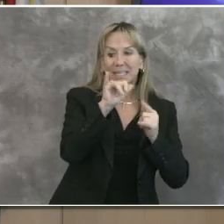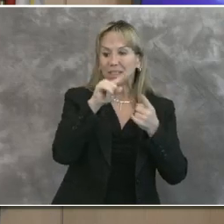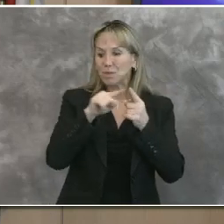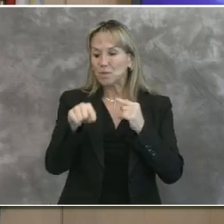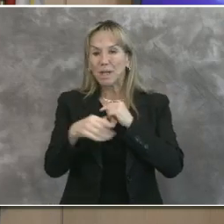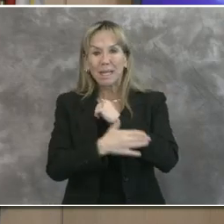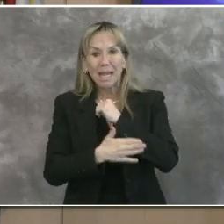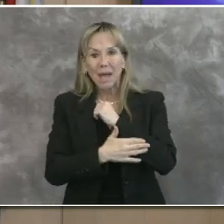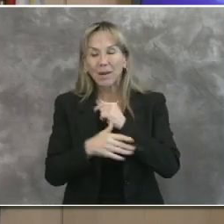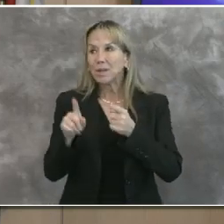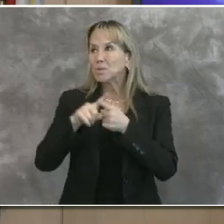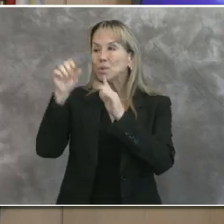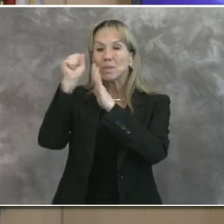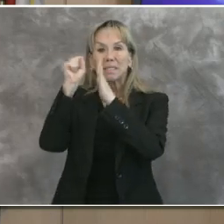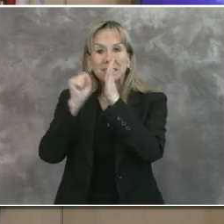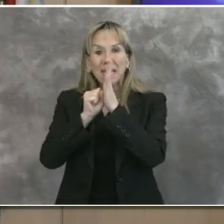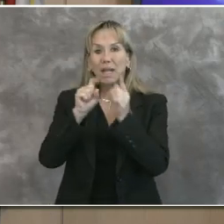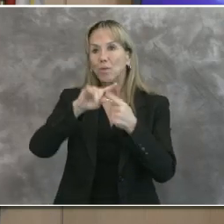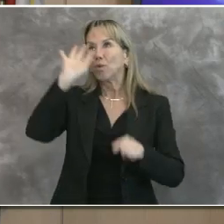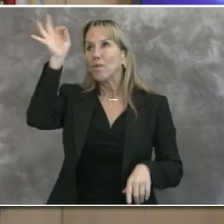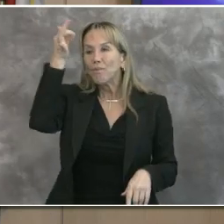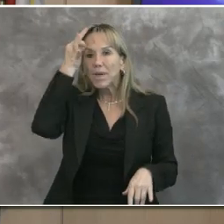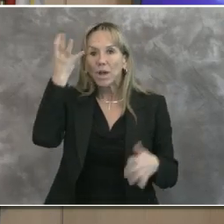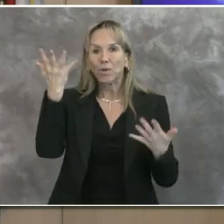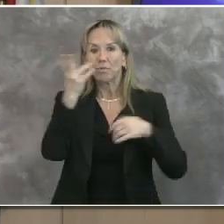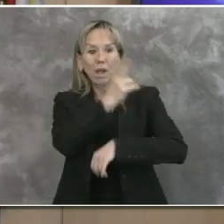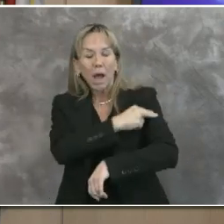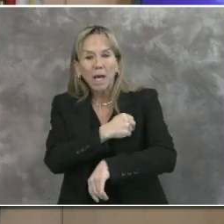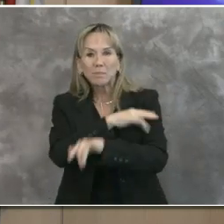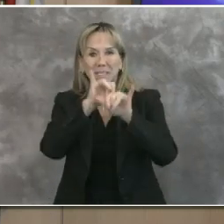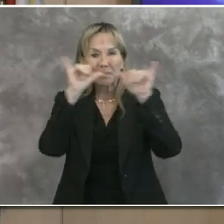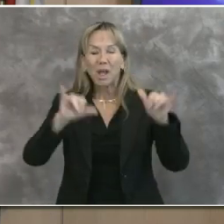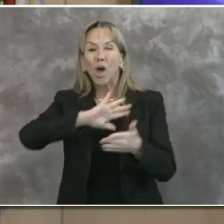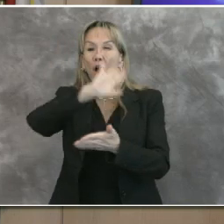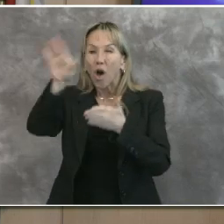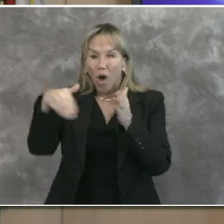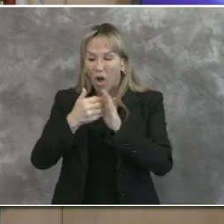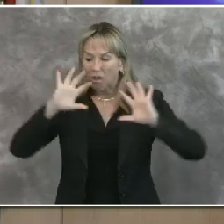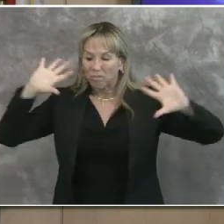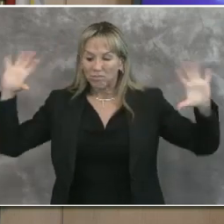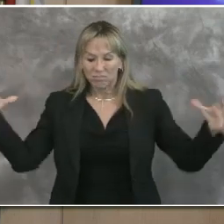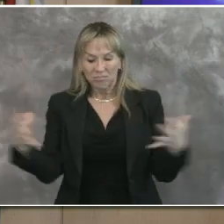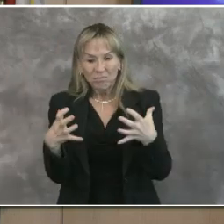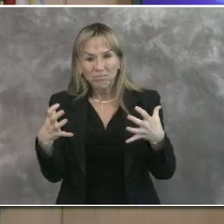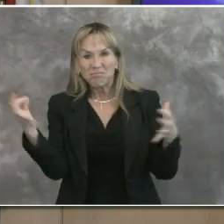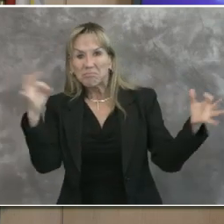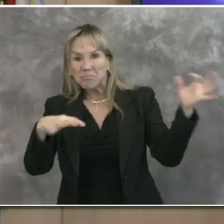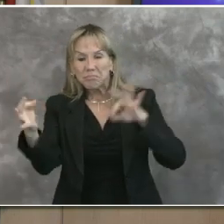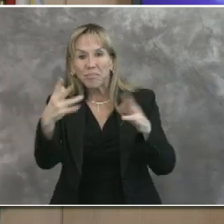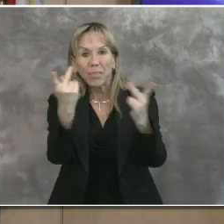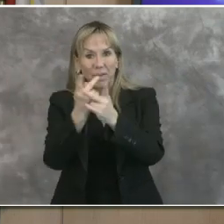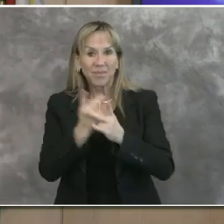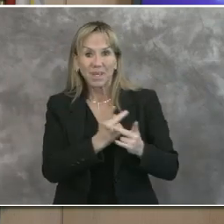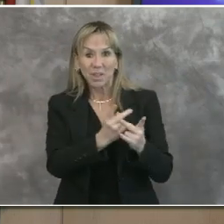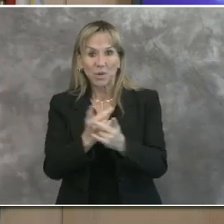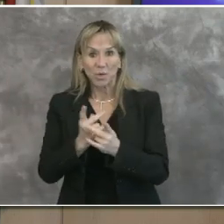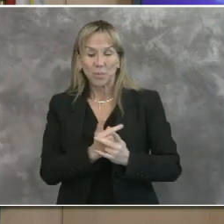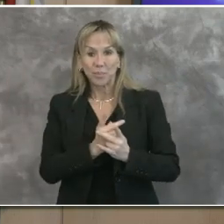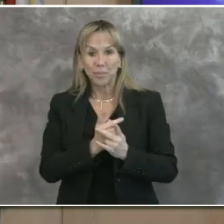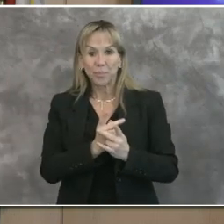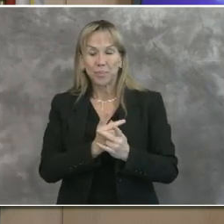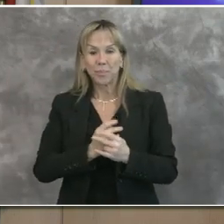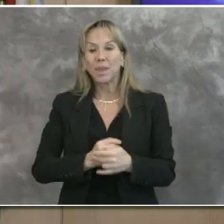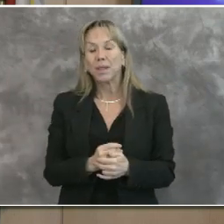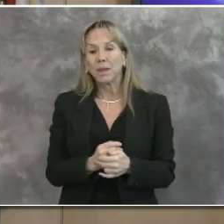to your federal government to your hospital system that are all involved in managing through this together. And we have to do that in a time when